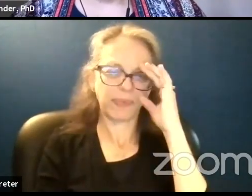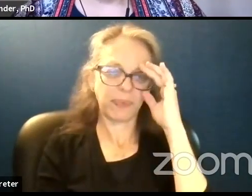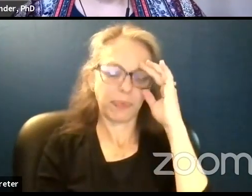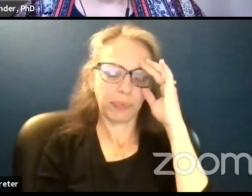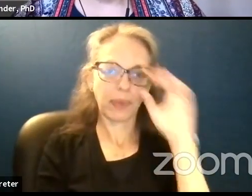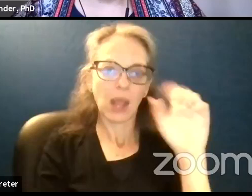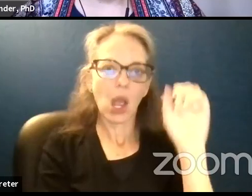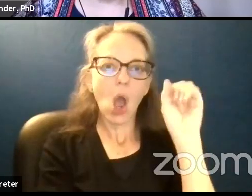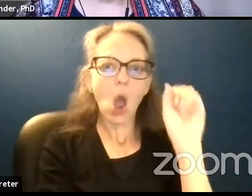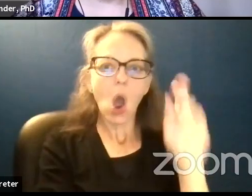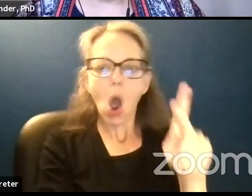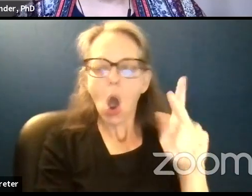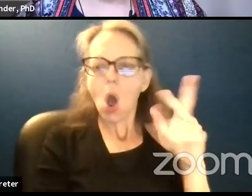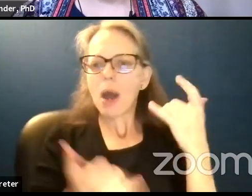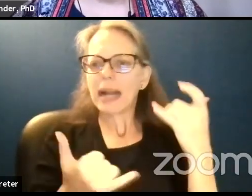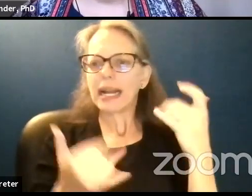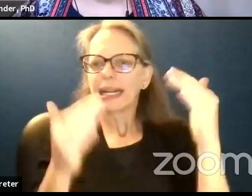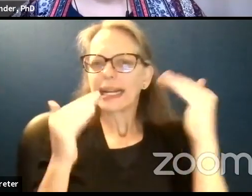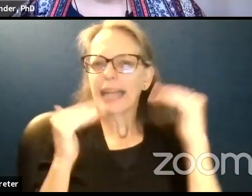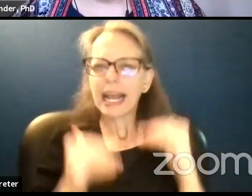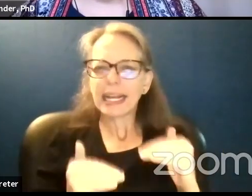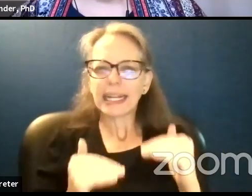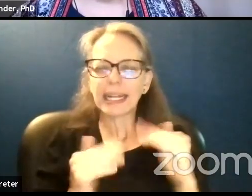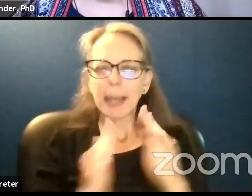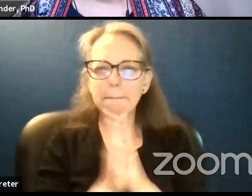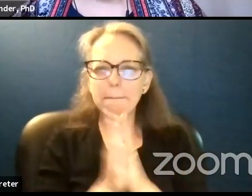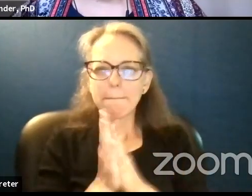Okay. So let's go on to the next one here.